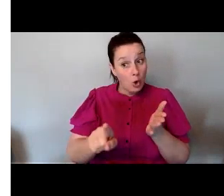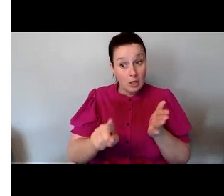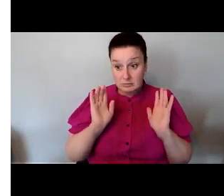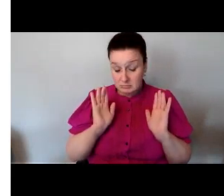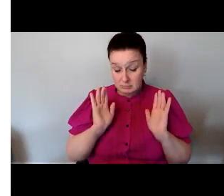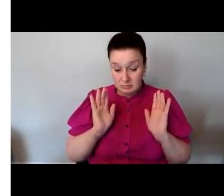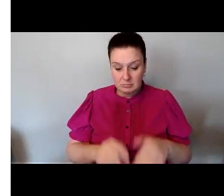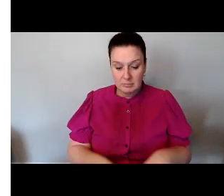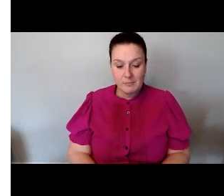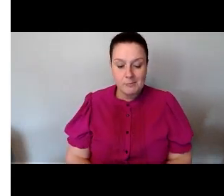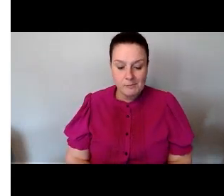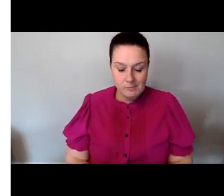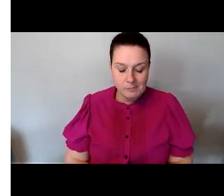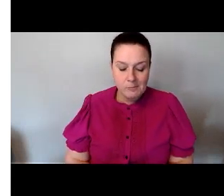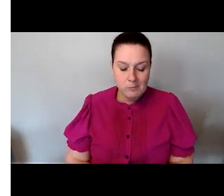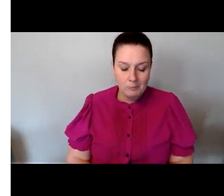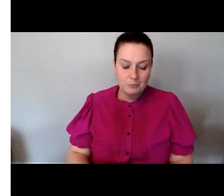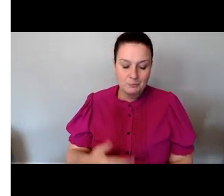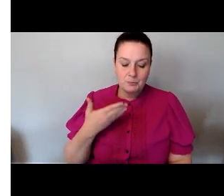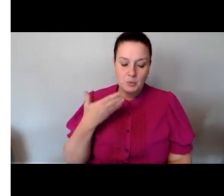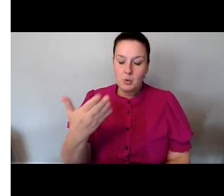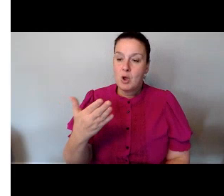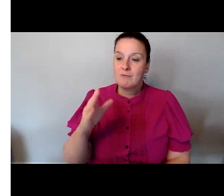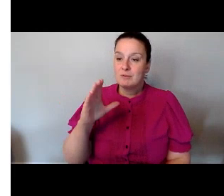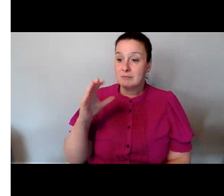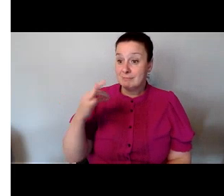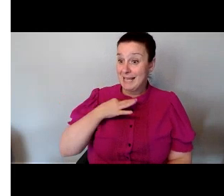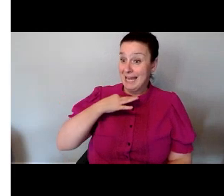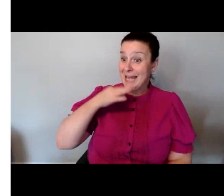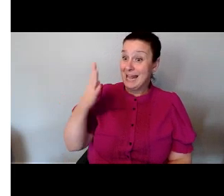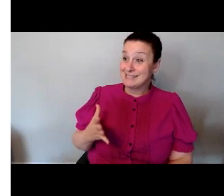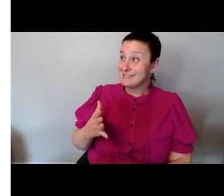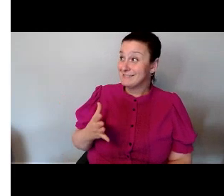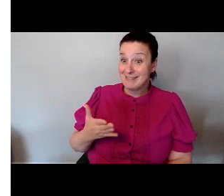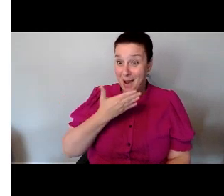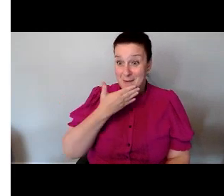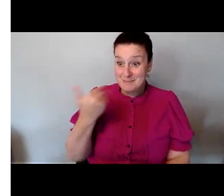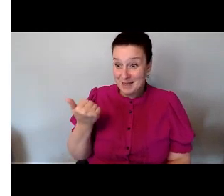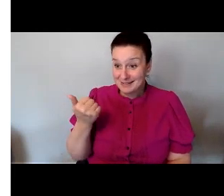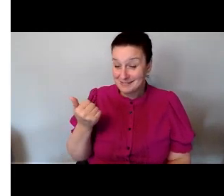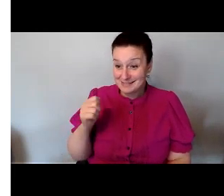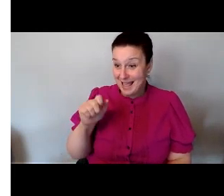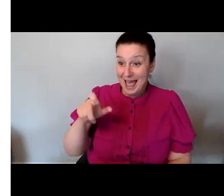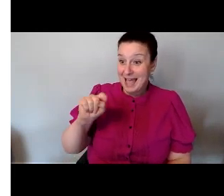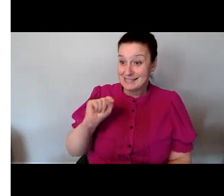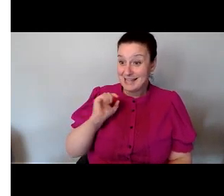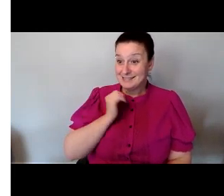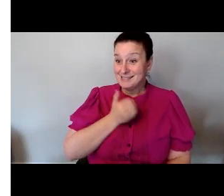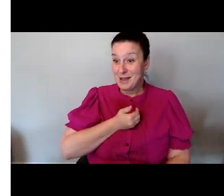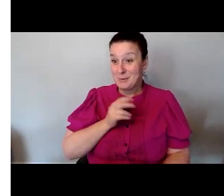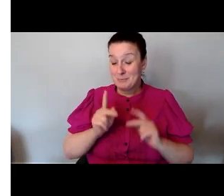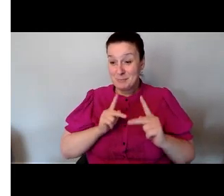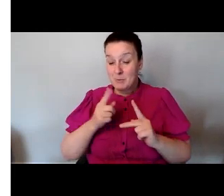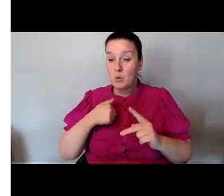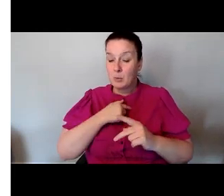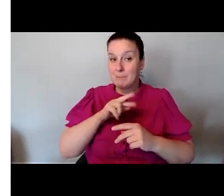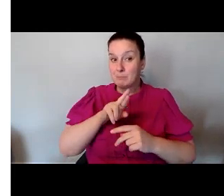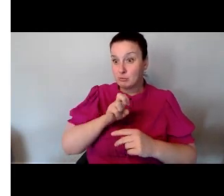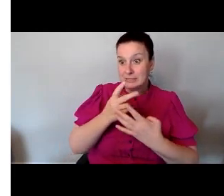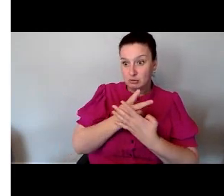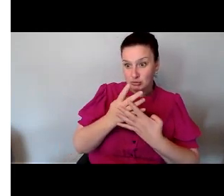So we can offer candidates. Obviously our best asset is our people, and we can pre-screen them. We make sure